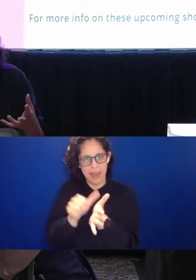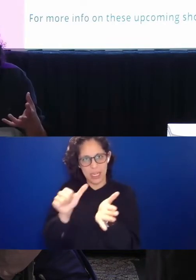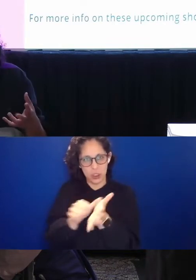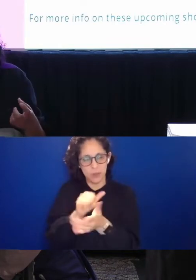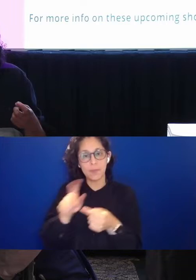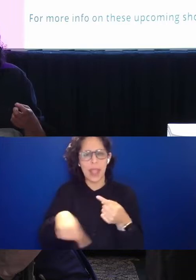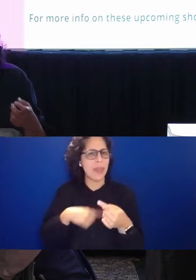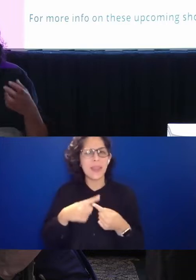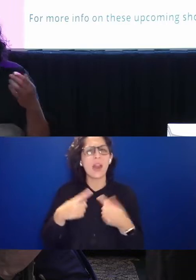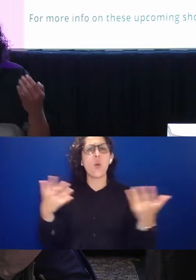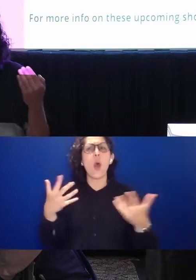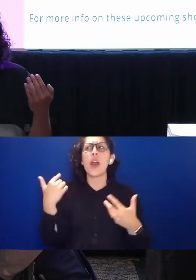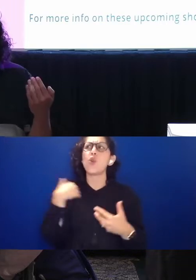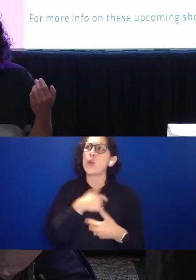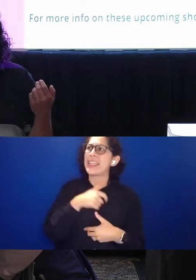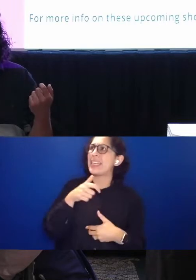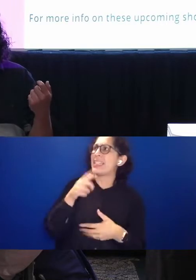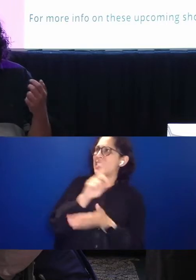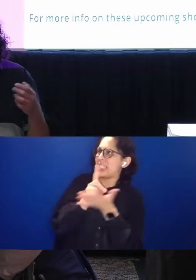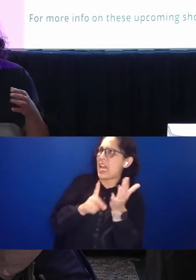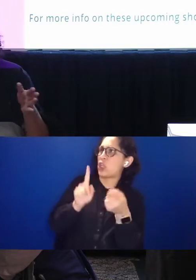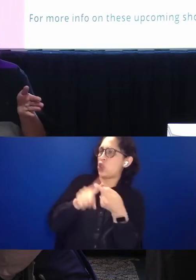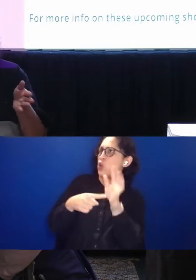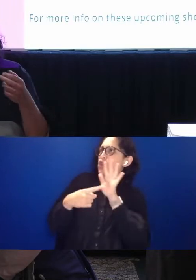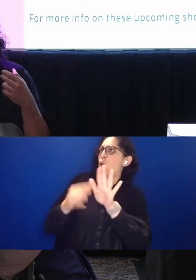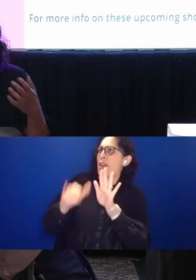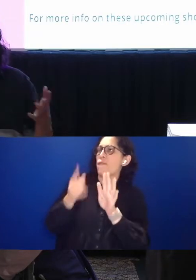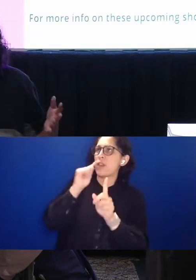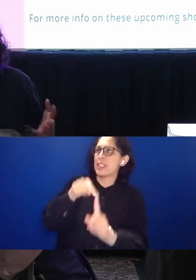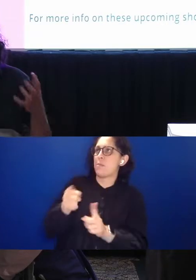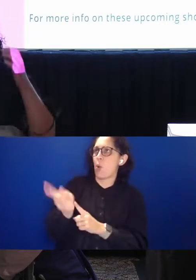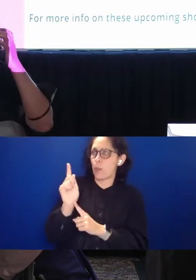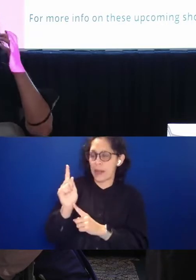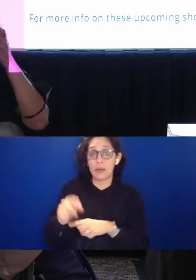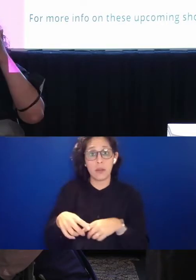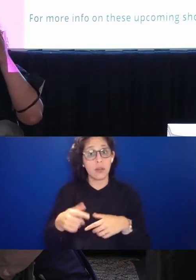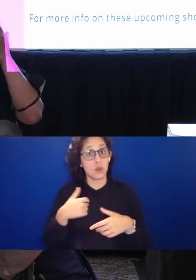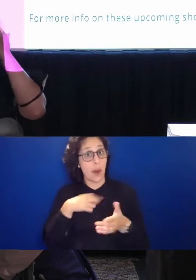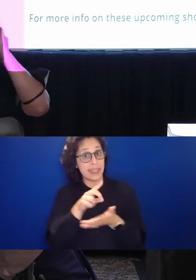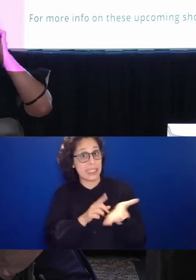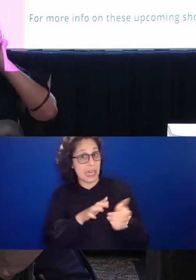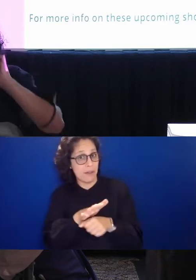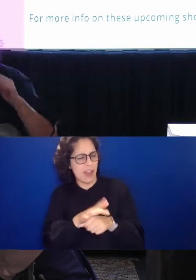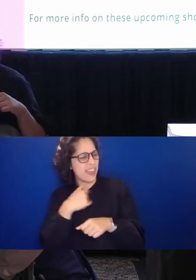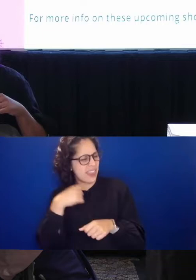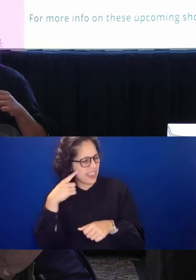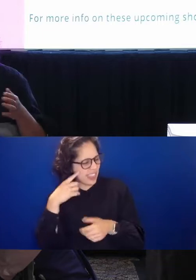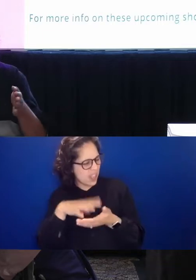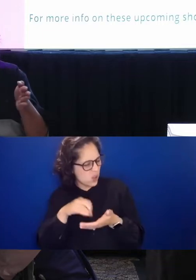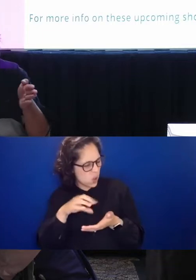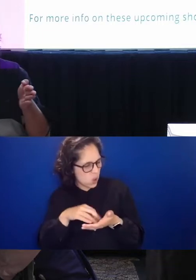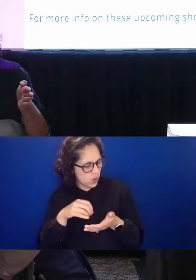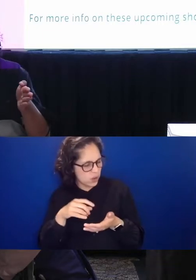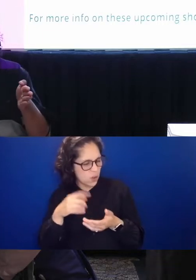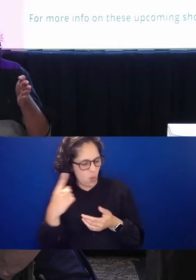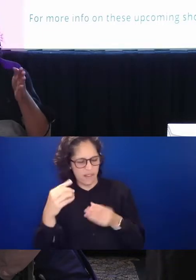to do for us in that moment? Does the design, I learned this, I think, from Kaden, one of our